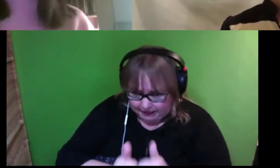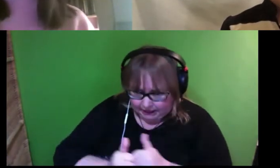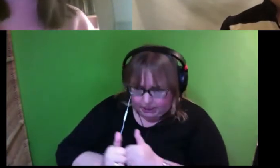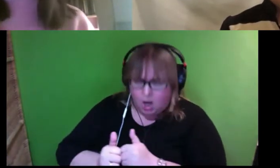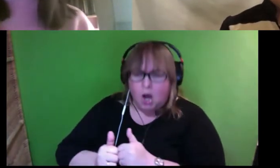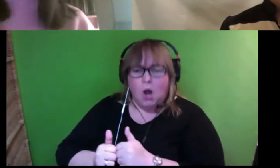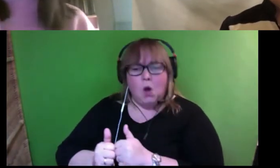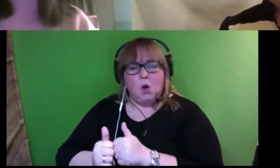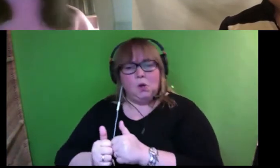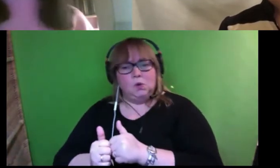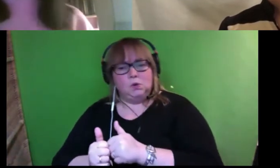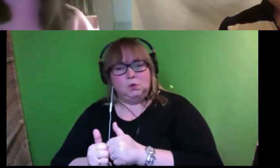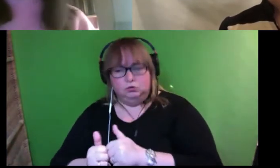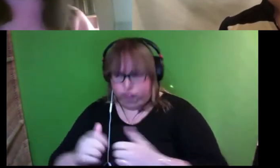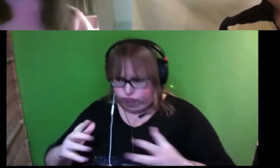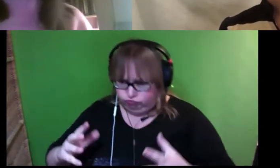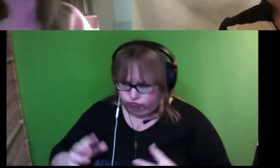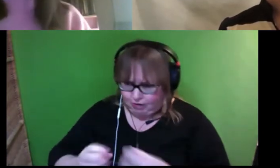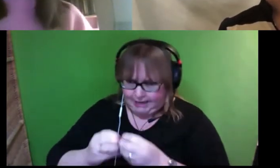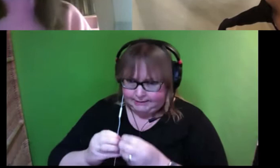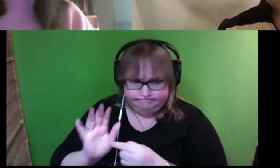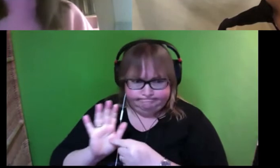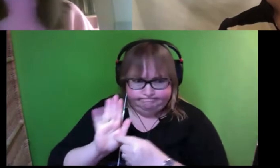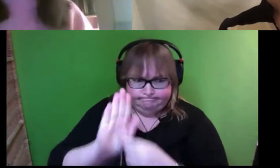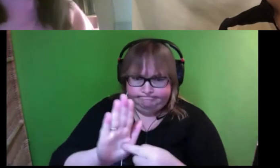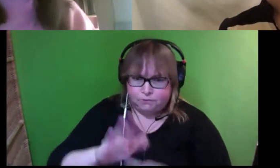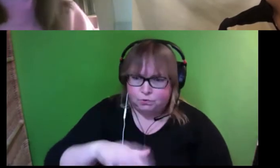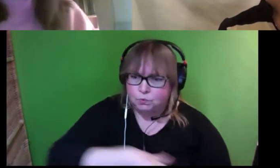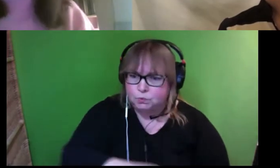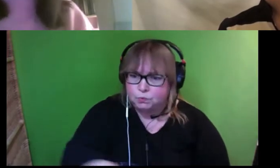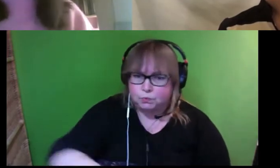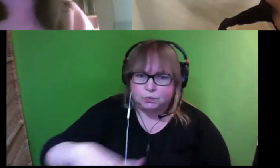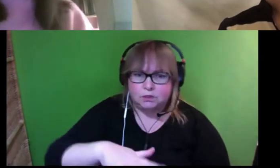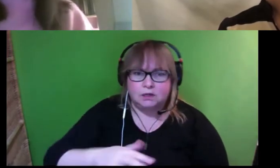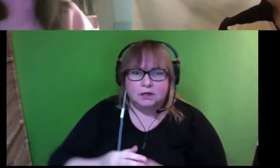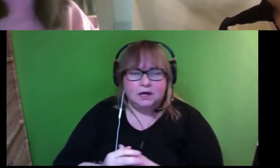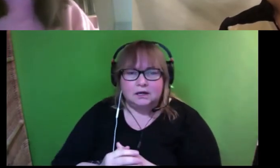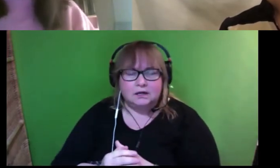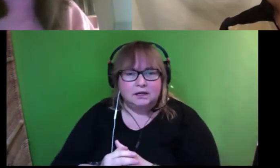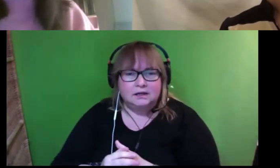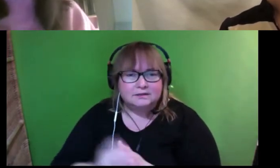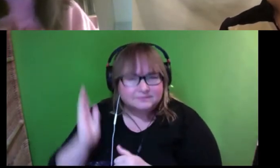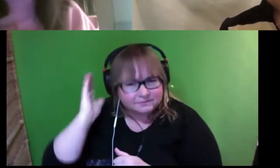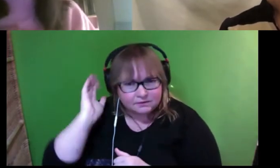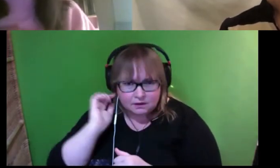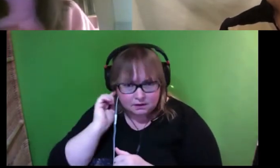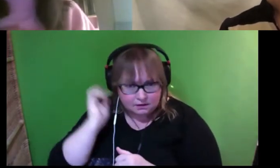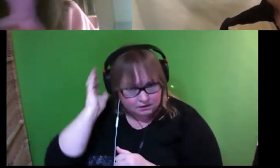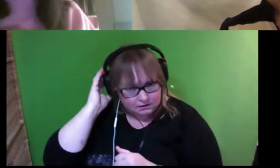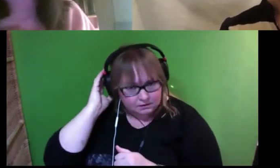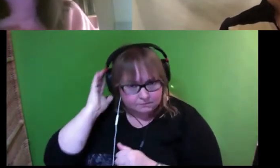actually, you know, create something public facing, but we were actually just there to sit around a table and